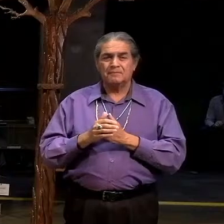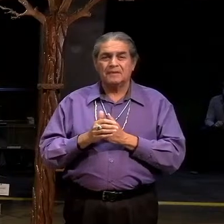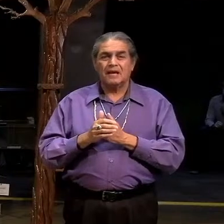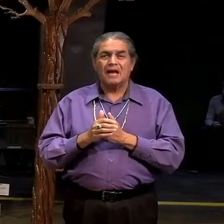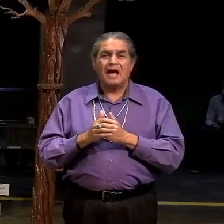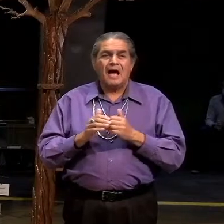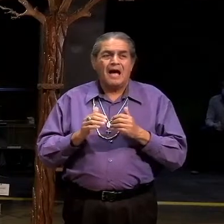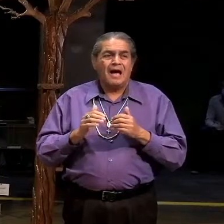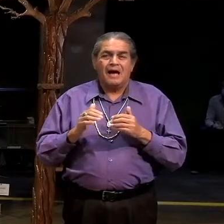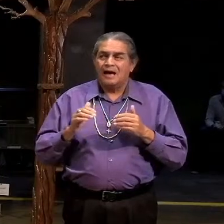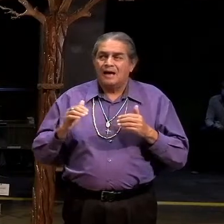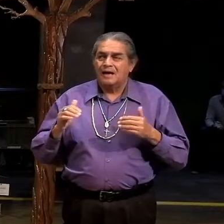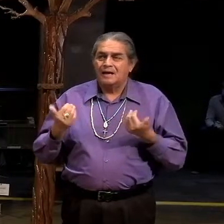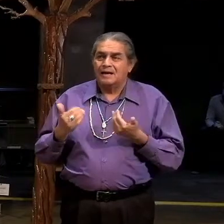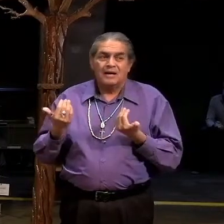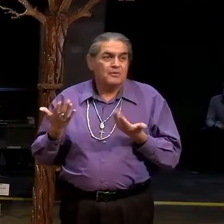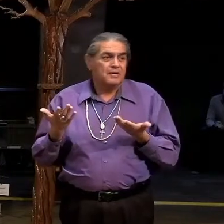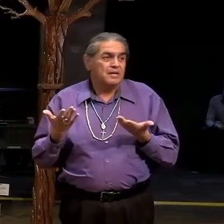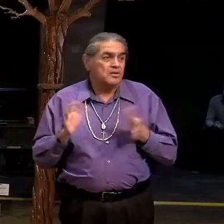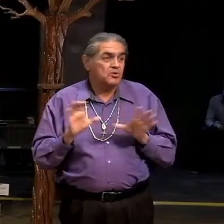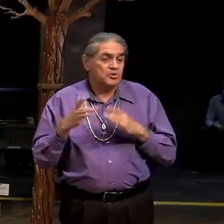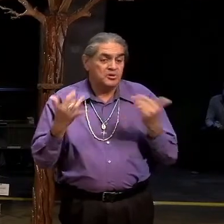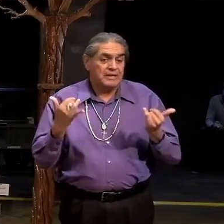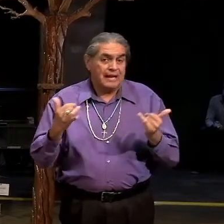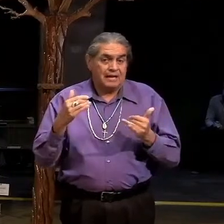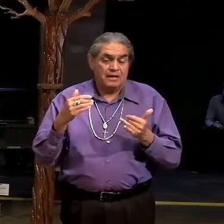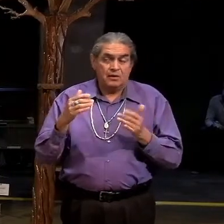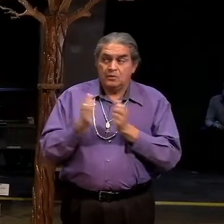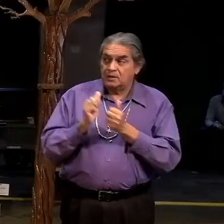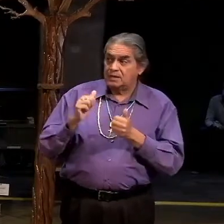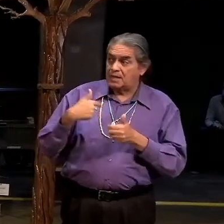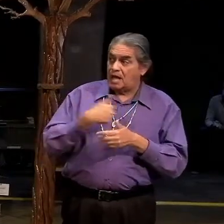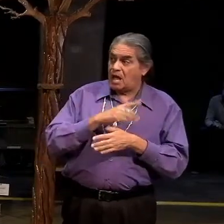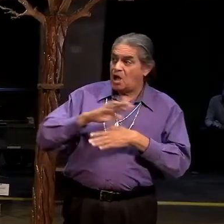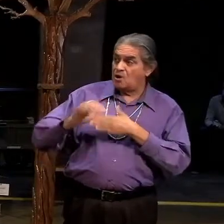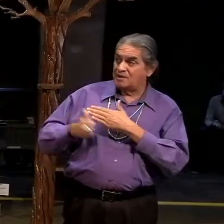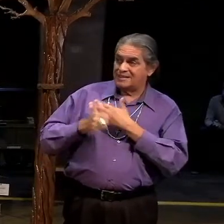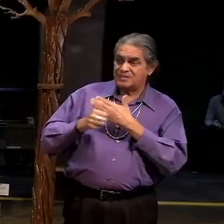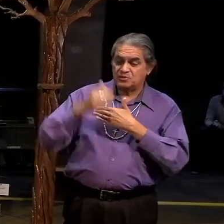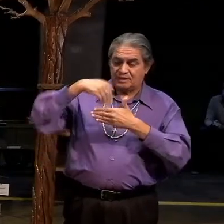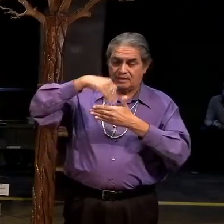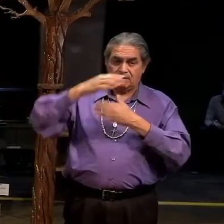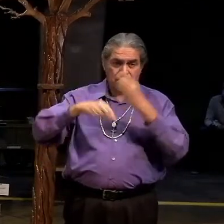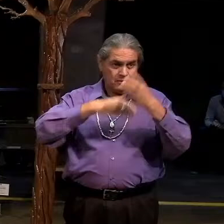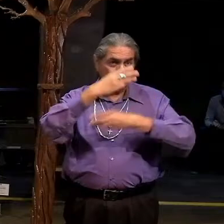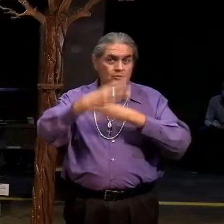How are we doing today about the danger in our world?